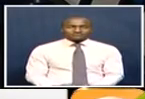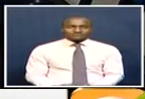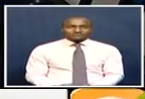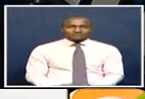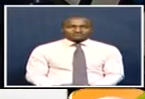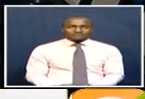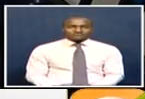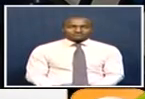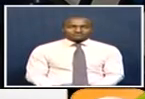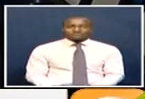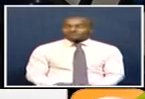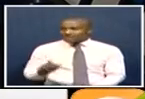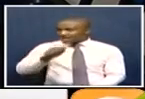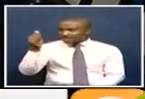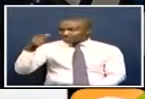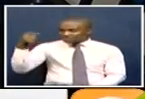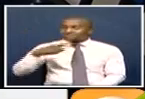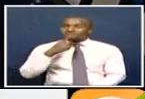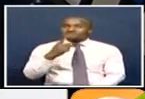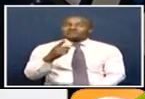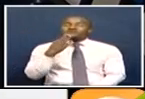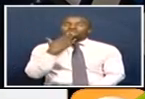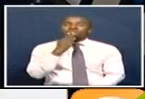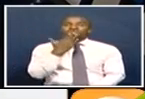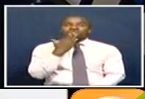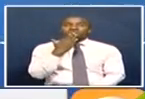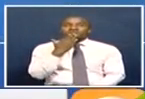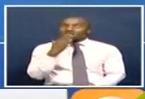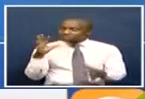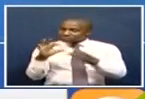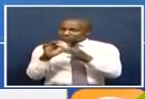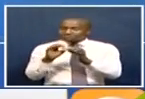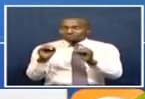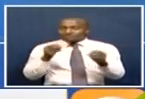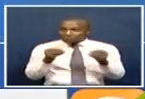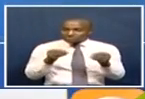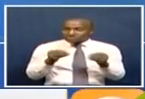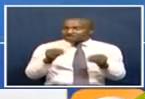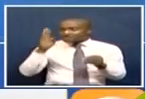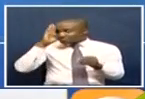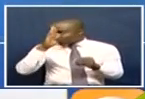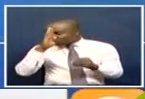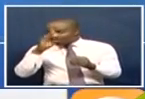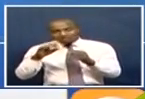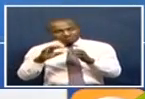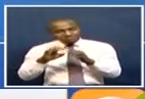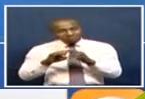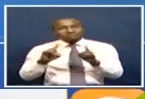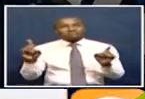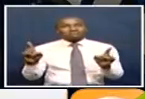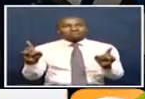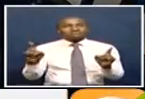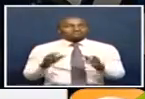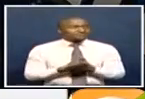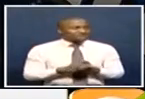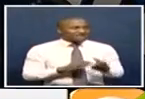Yes. Wafula Wafula, you say, Luyas are not together. Busia, Bungoma are singing different songs. Those are very few